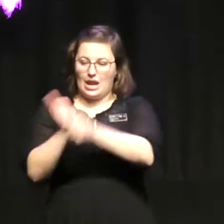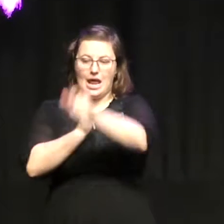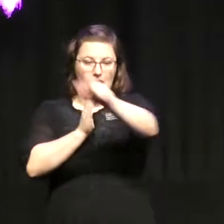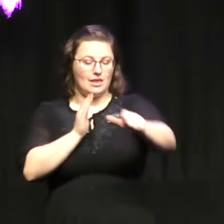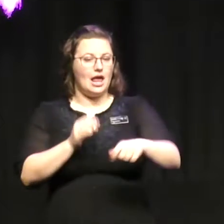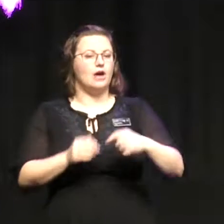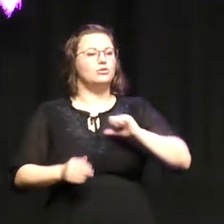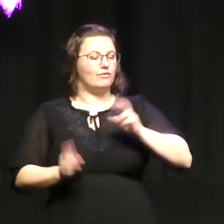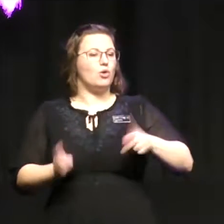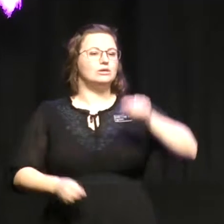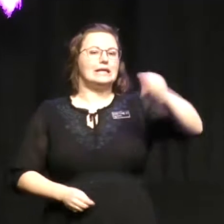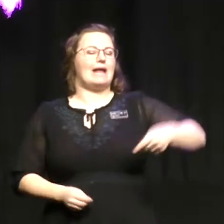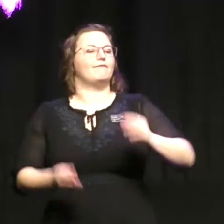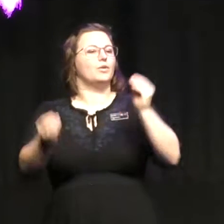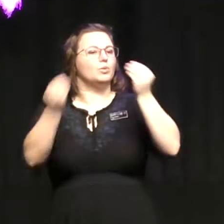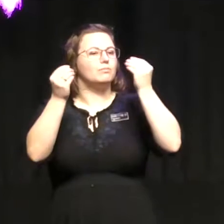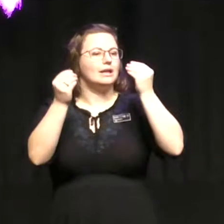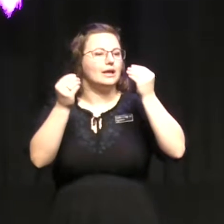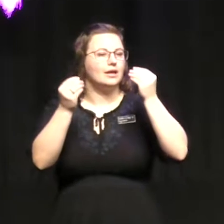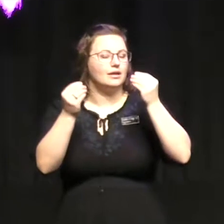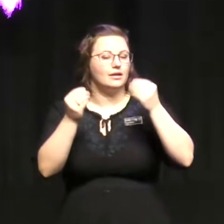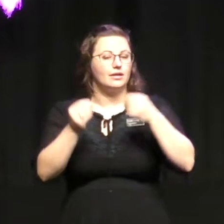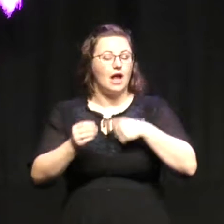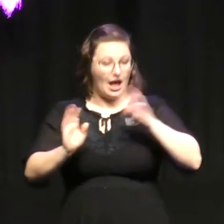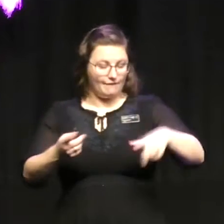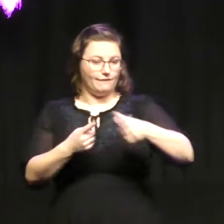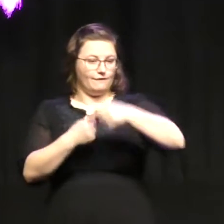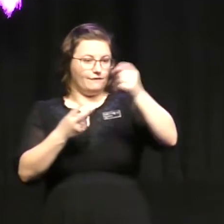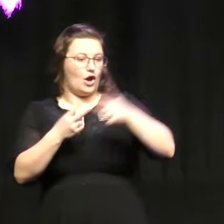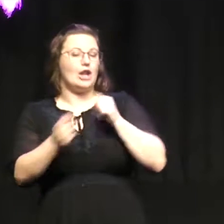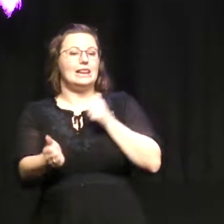for education. As elected